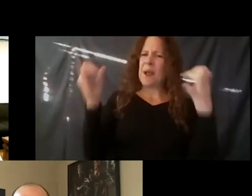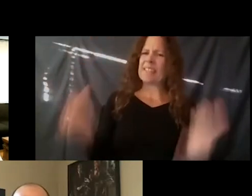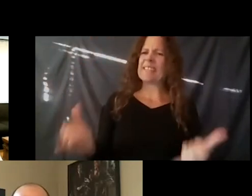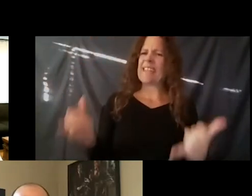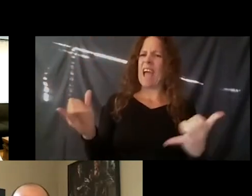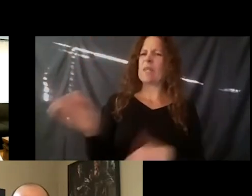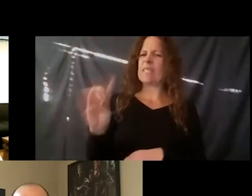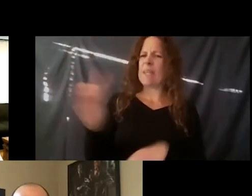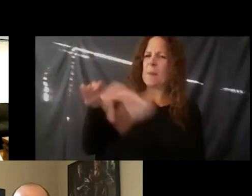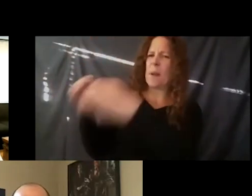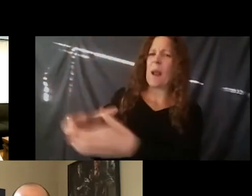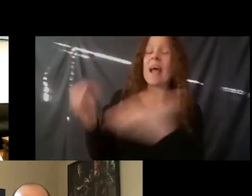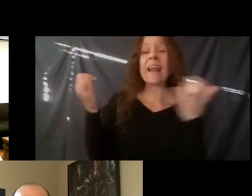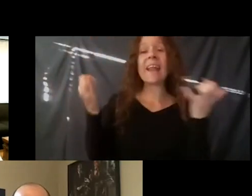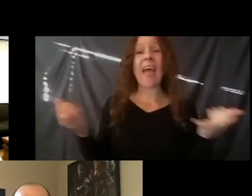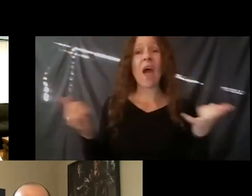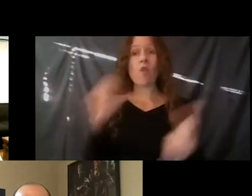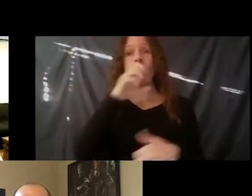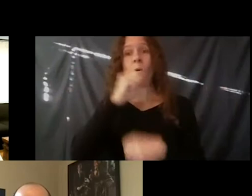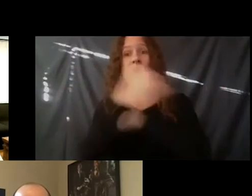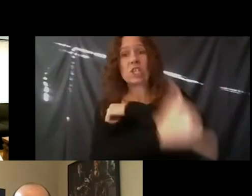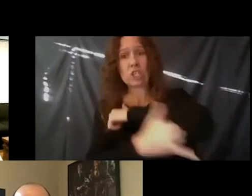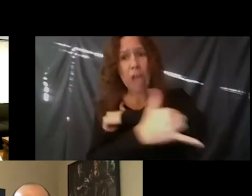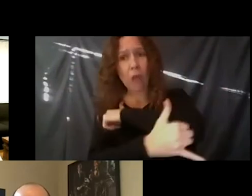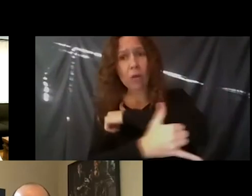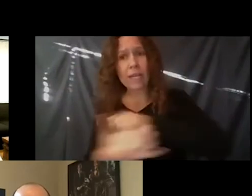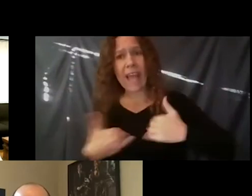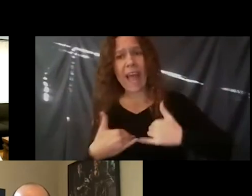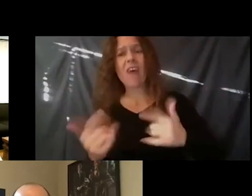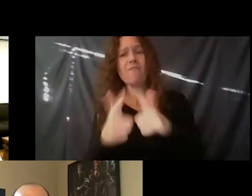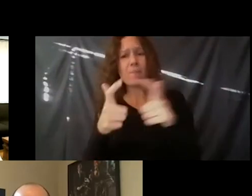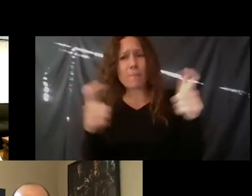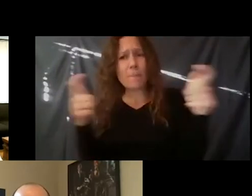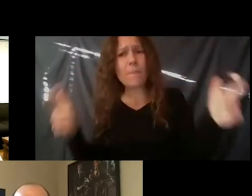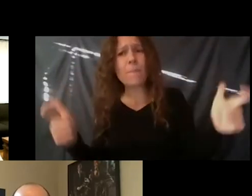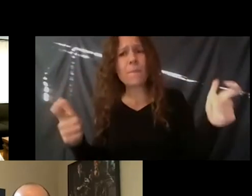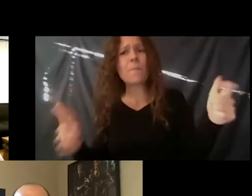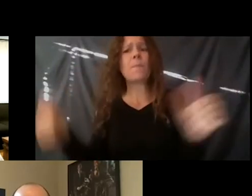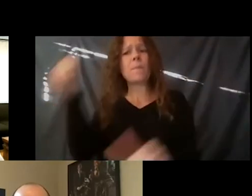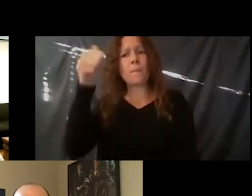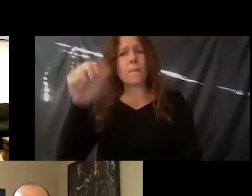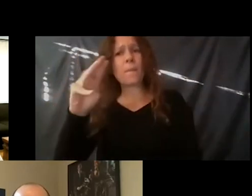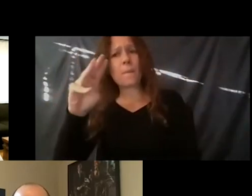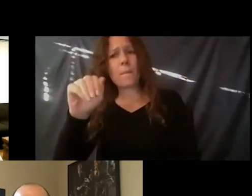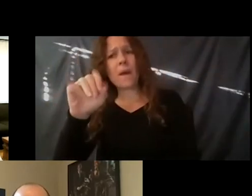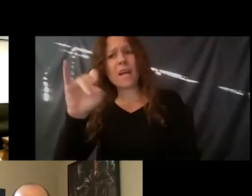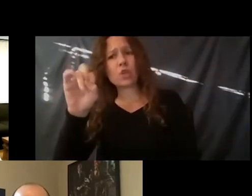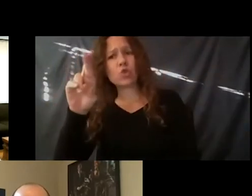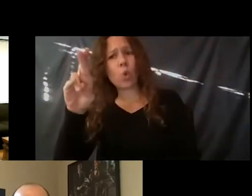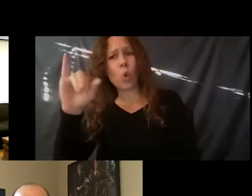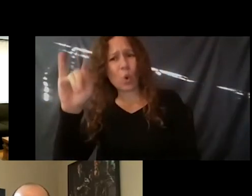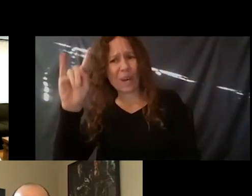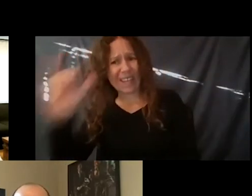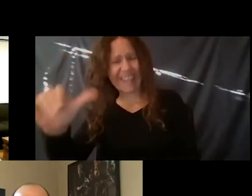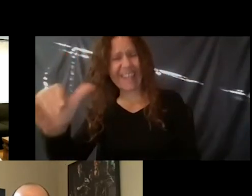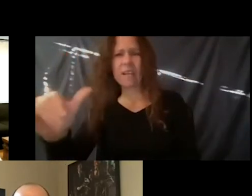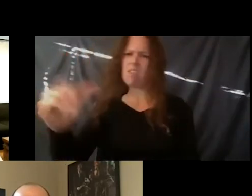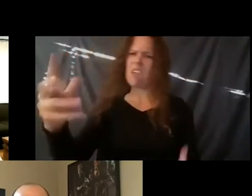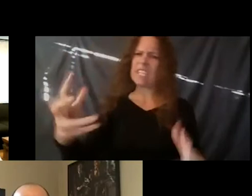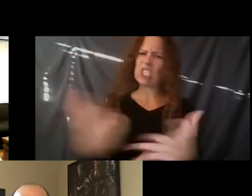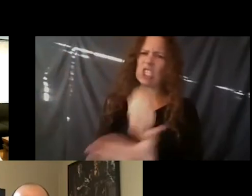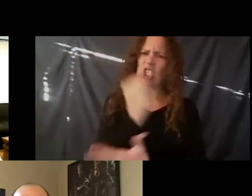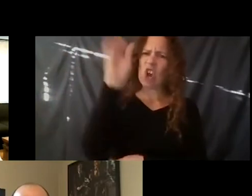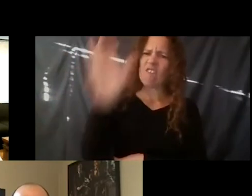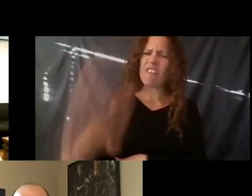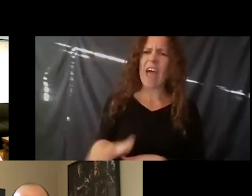the majority in Orange County, that's what Democrats deserve. They deserve to hear our voices, our values,